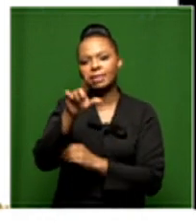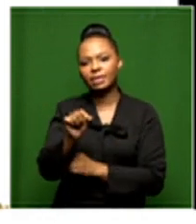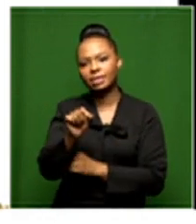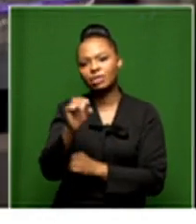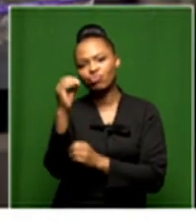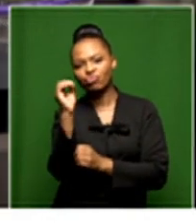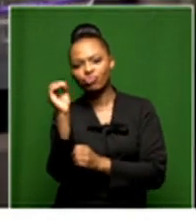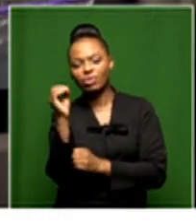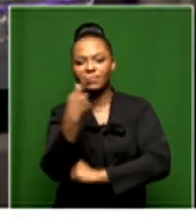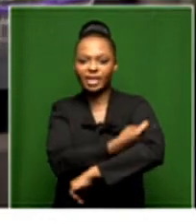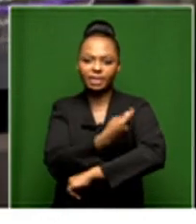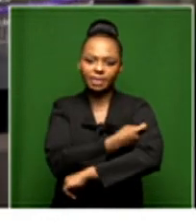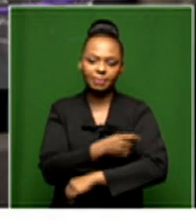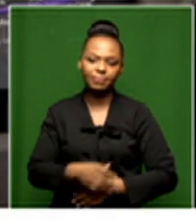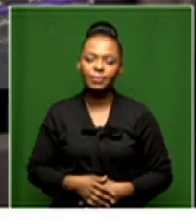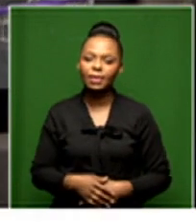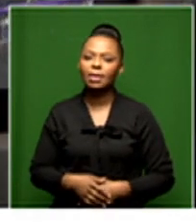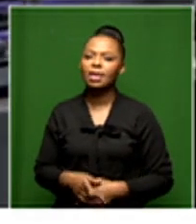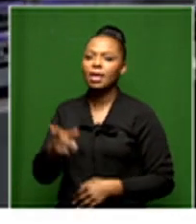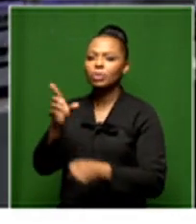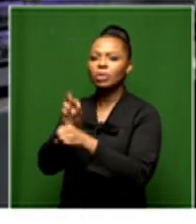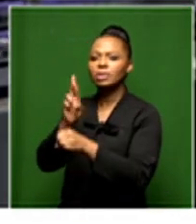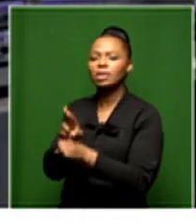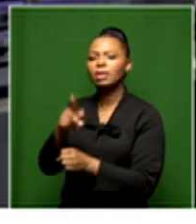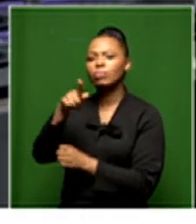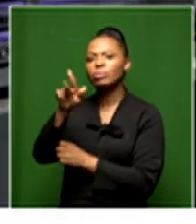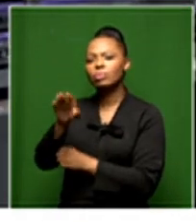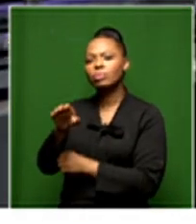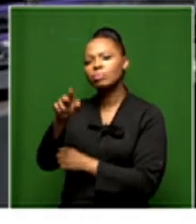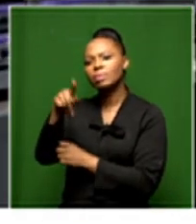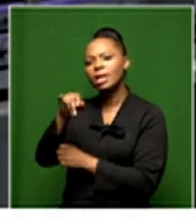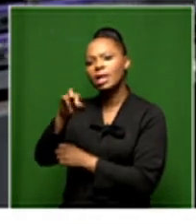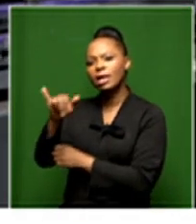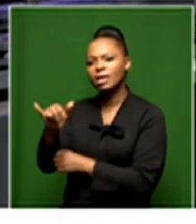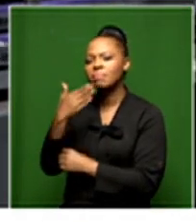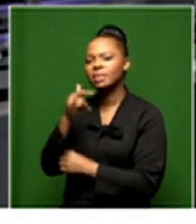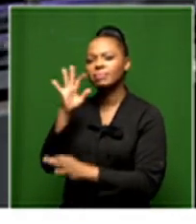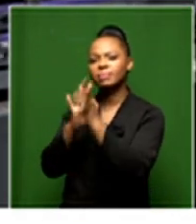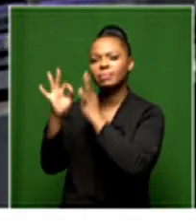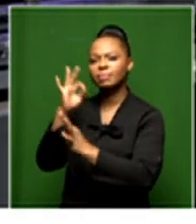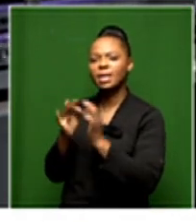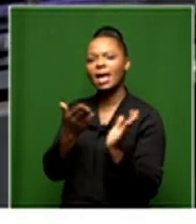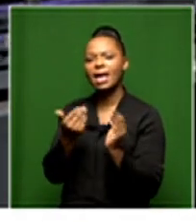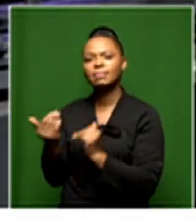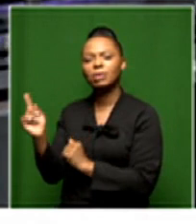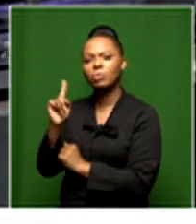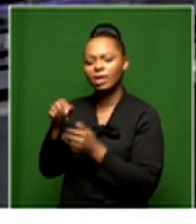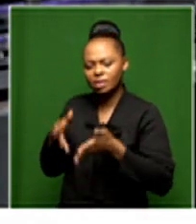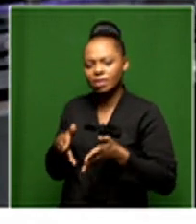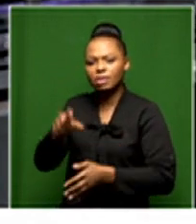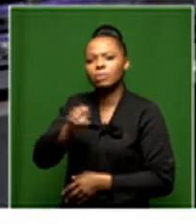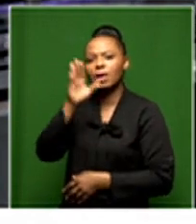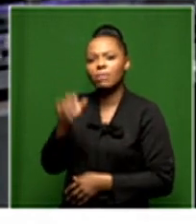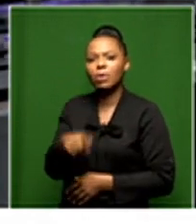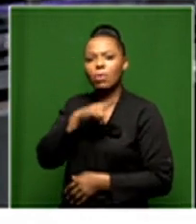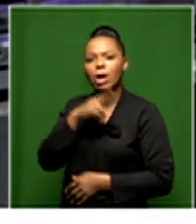vaccine. So, Dr. Pillay, let's just talk about what we are expecting as a country in terms of those jabs. So we know that